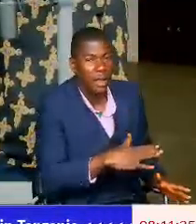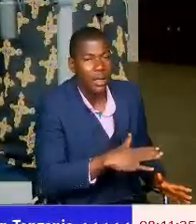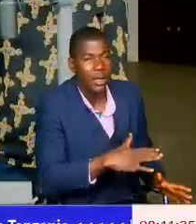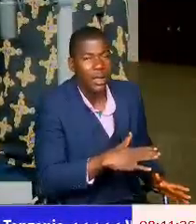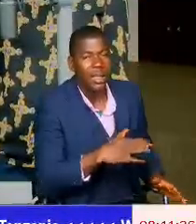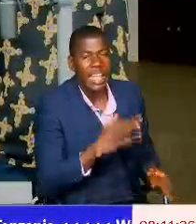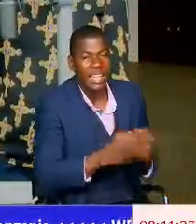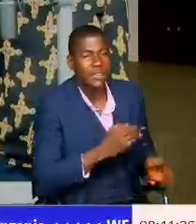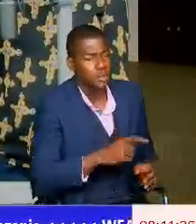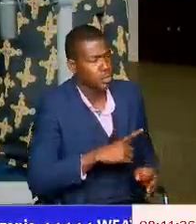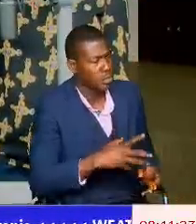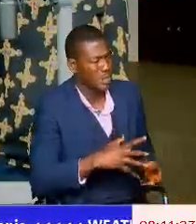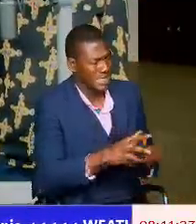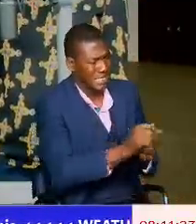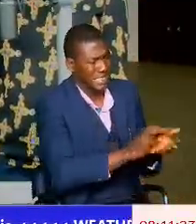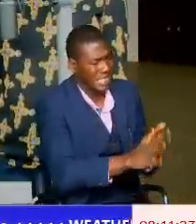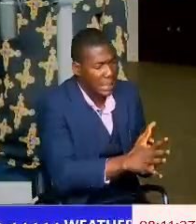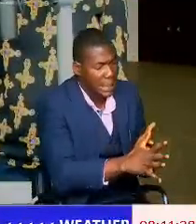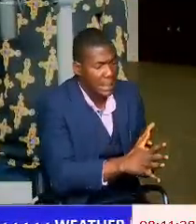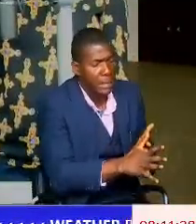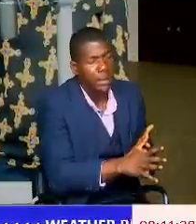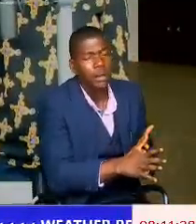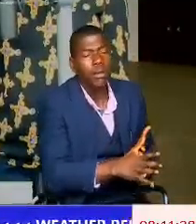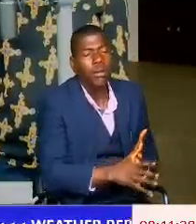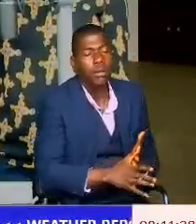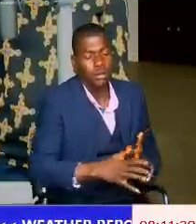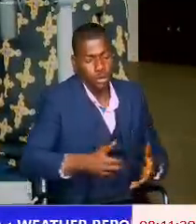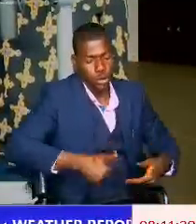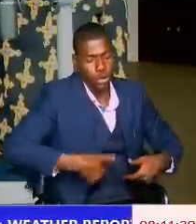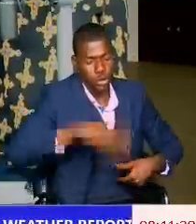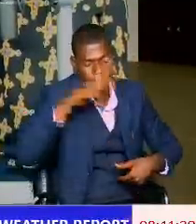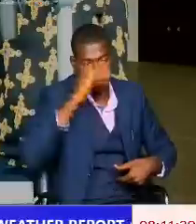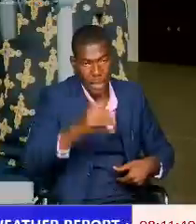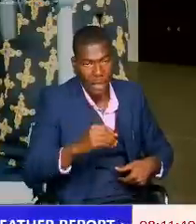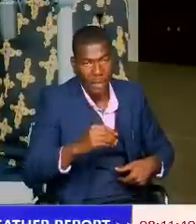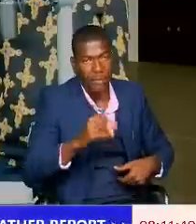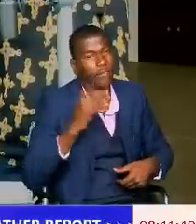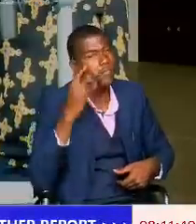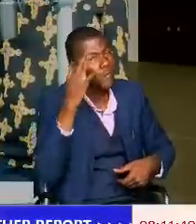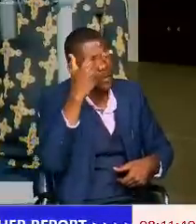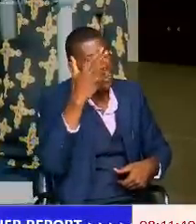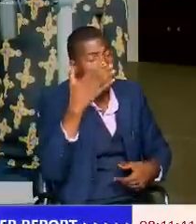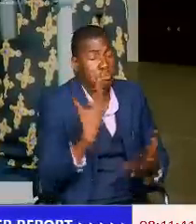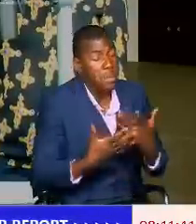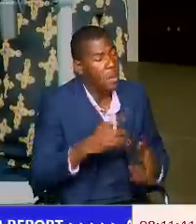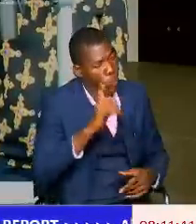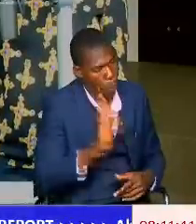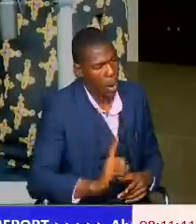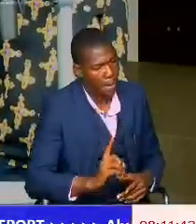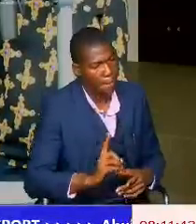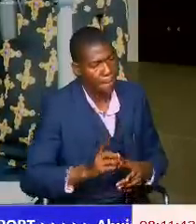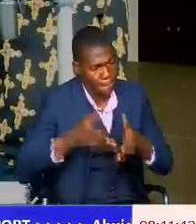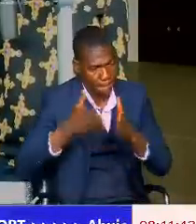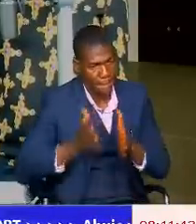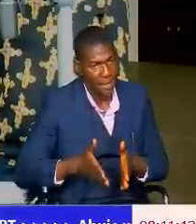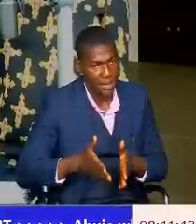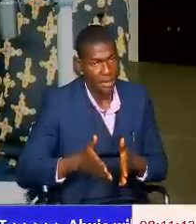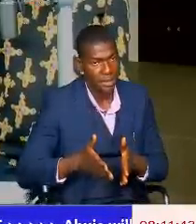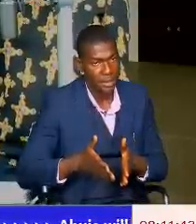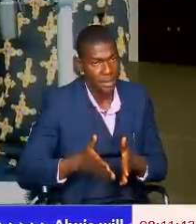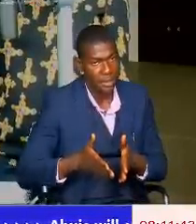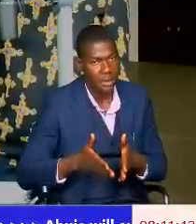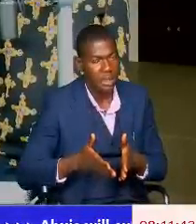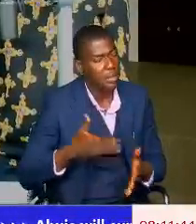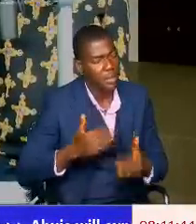destroy a young man's future, maybe now one person you destroy in future, by extension,